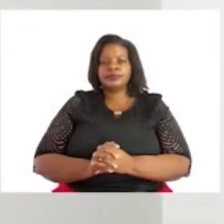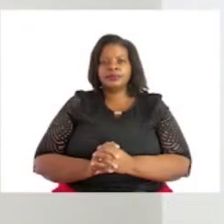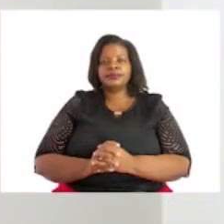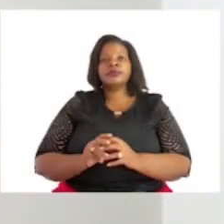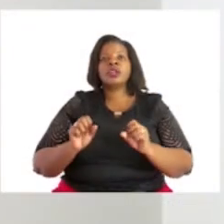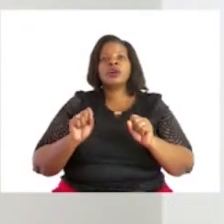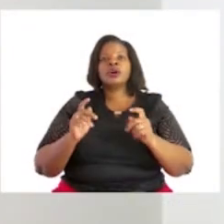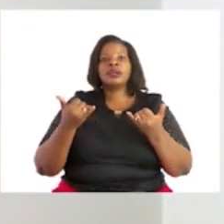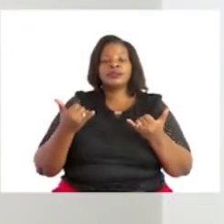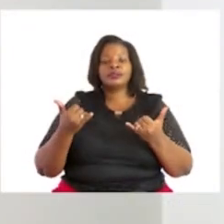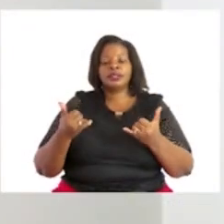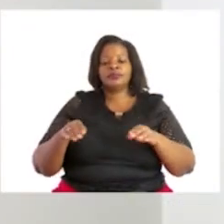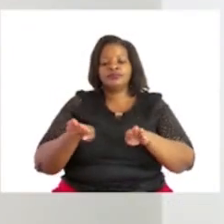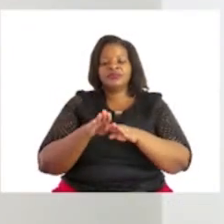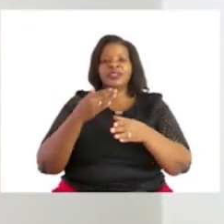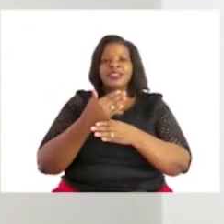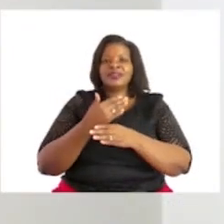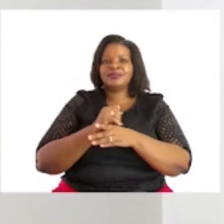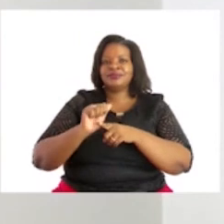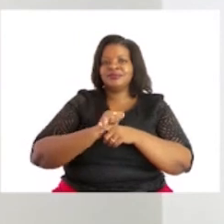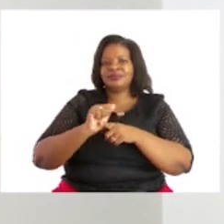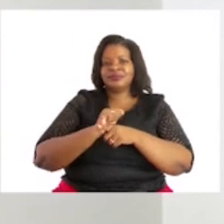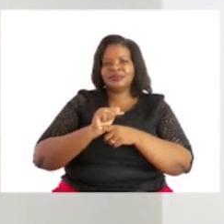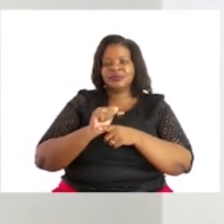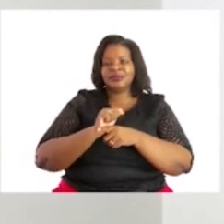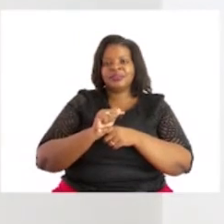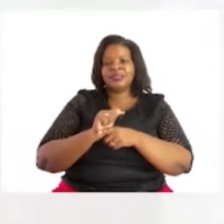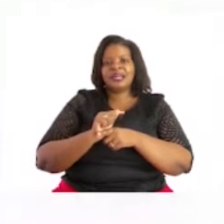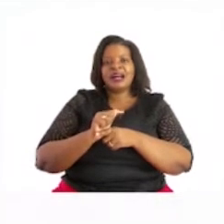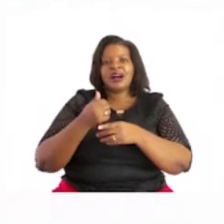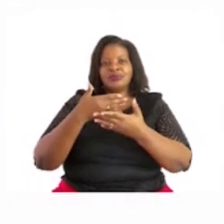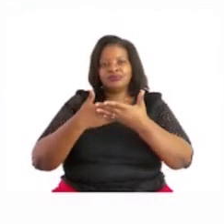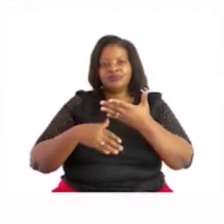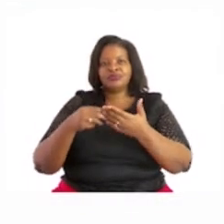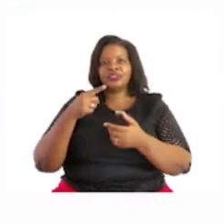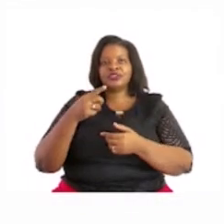Okay, let us now do the activity 1 on page 13.